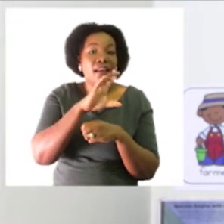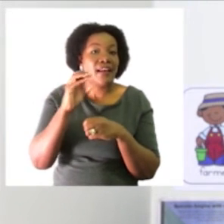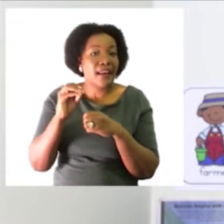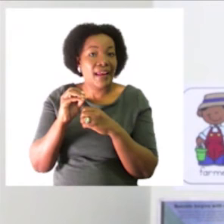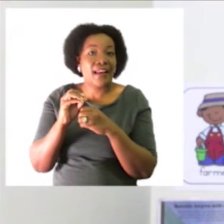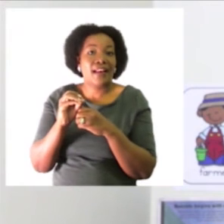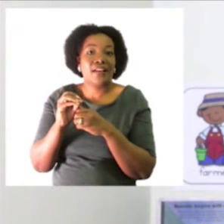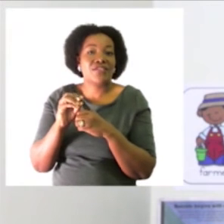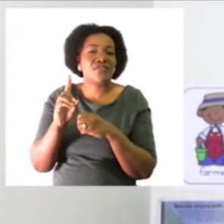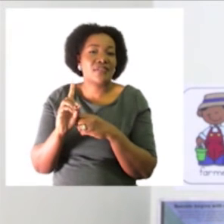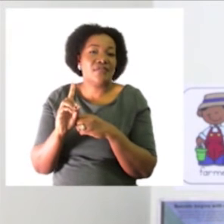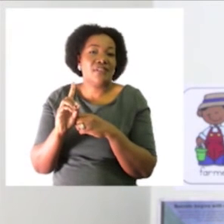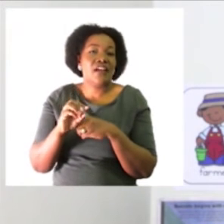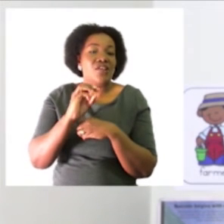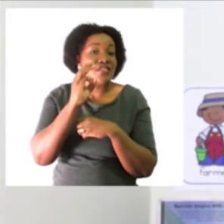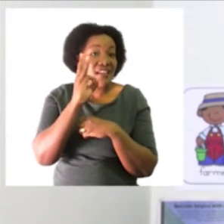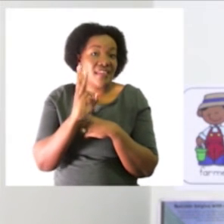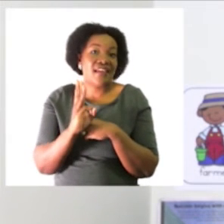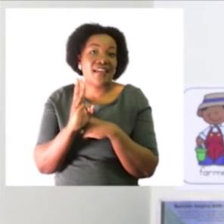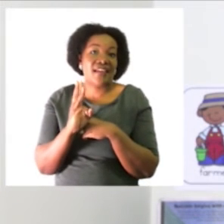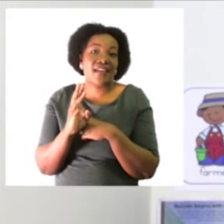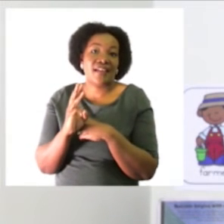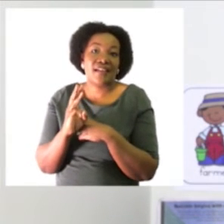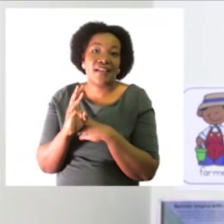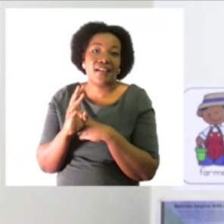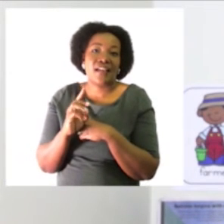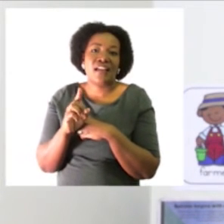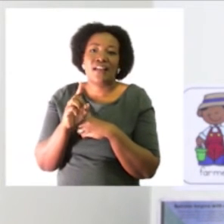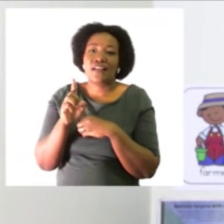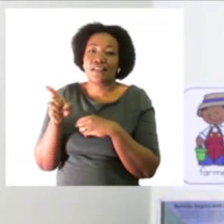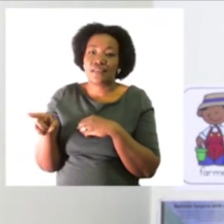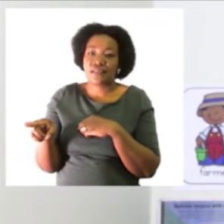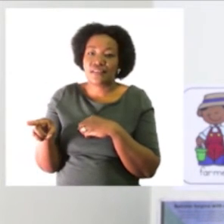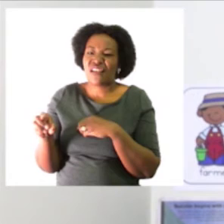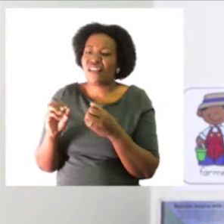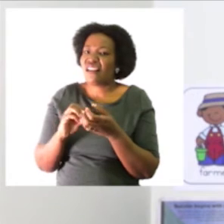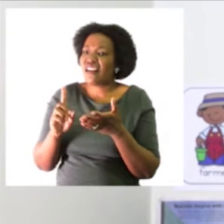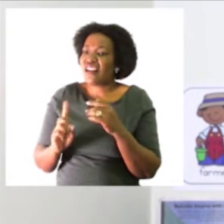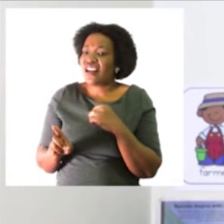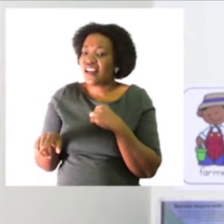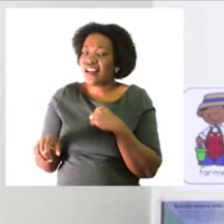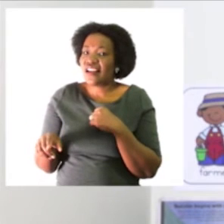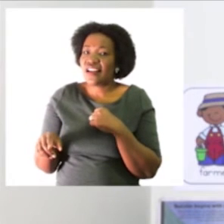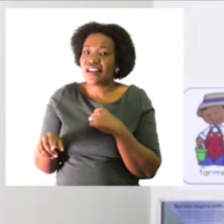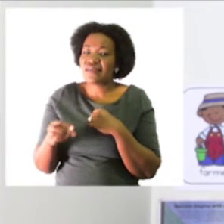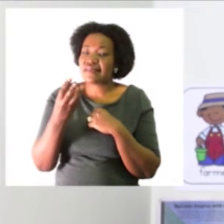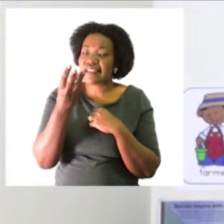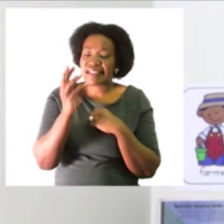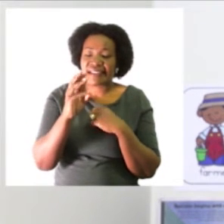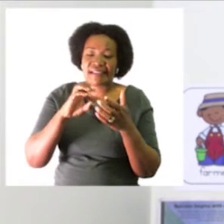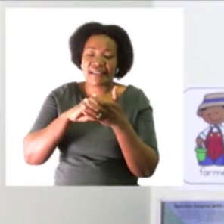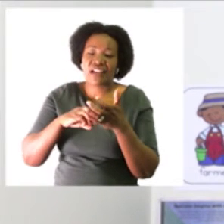10. So it's a 3. We count on 3 times. How many is left here if we have to take away